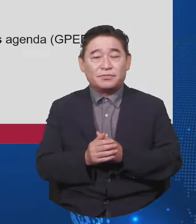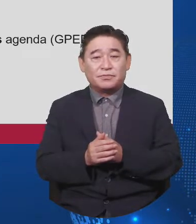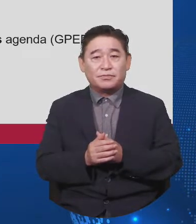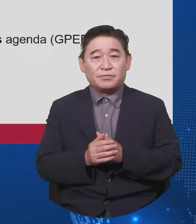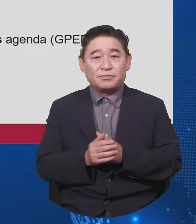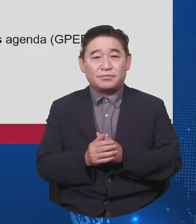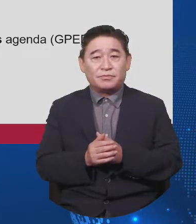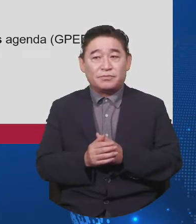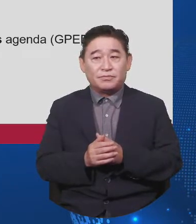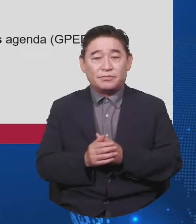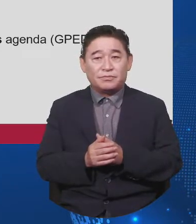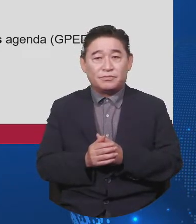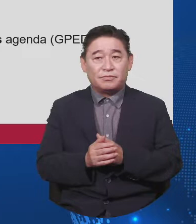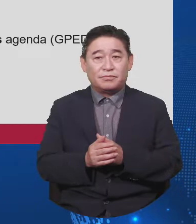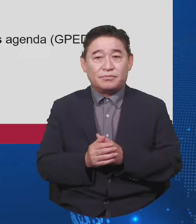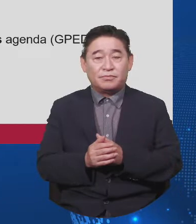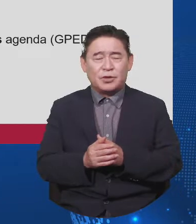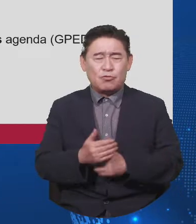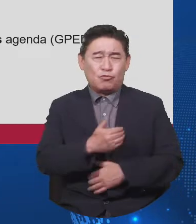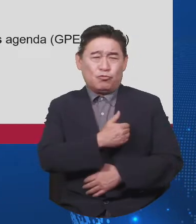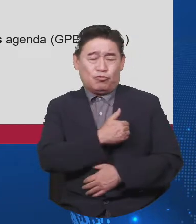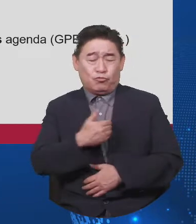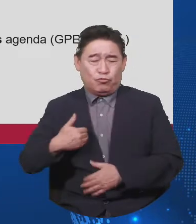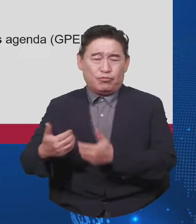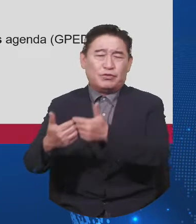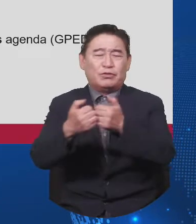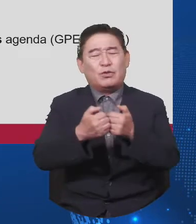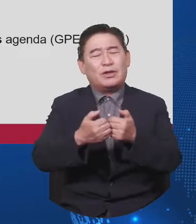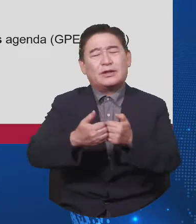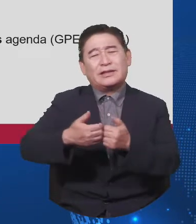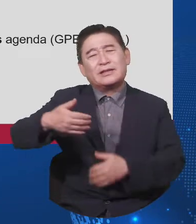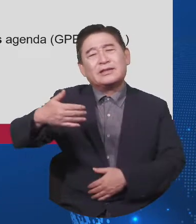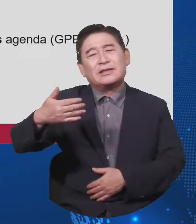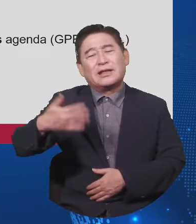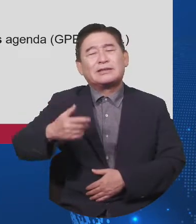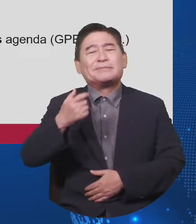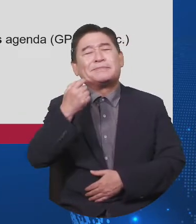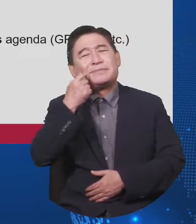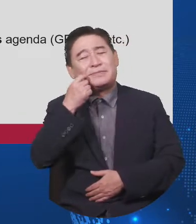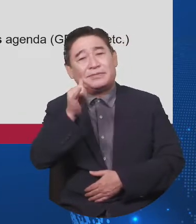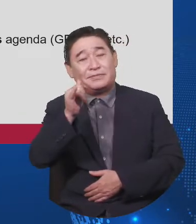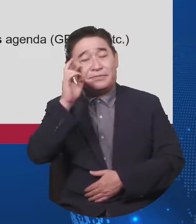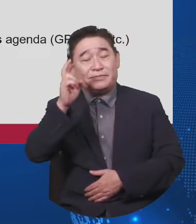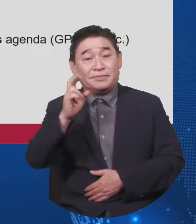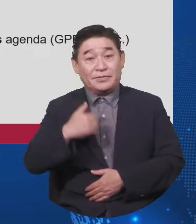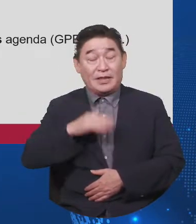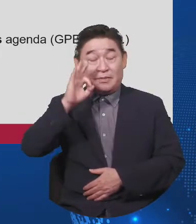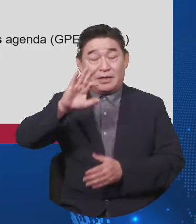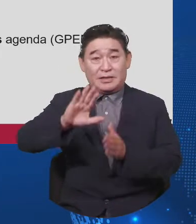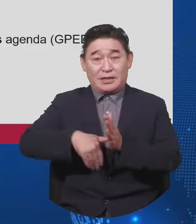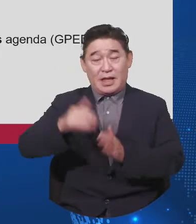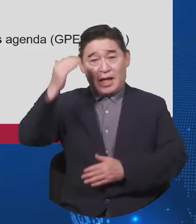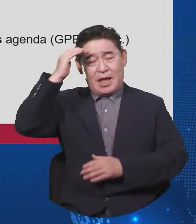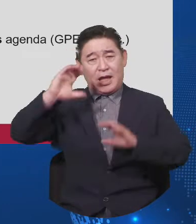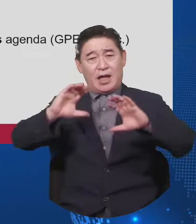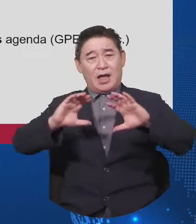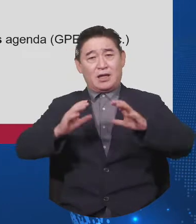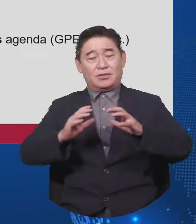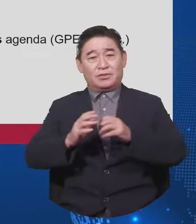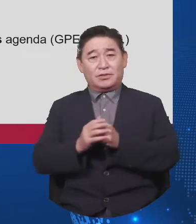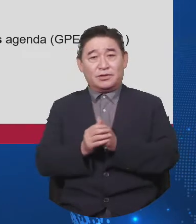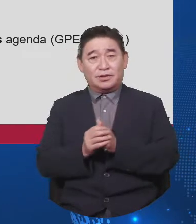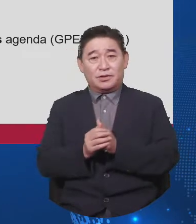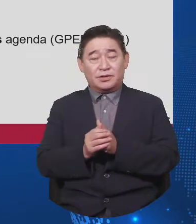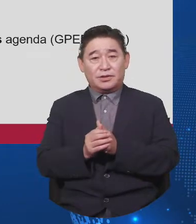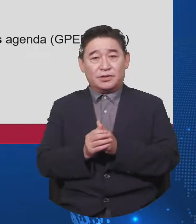I think Korea can really be a main driver to push this debate, to